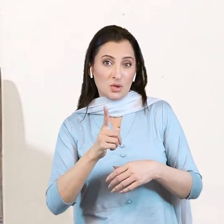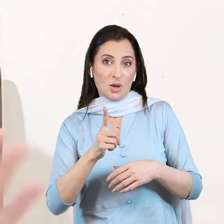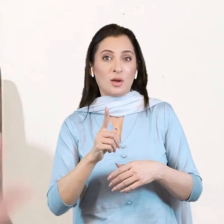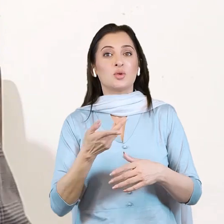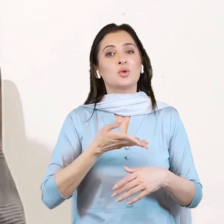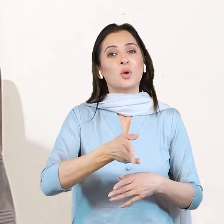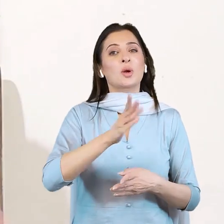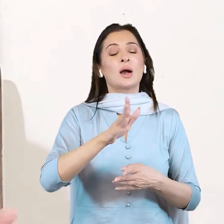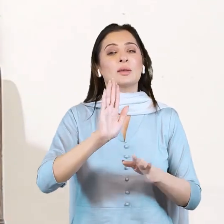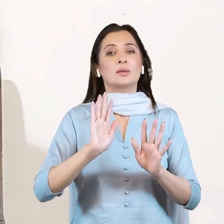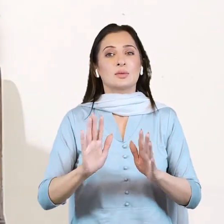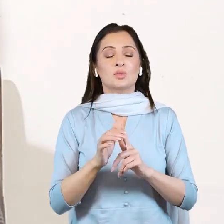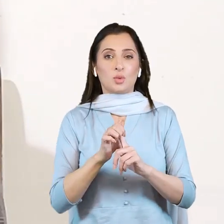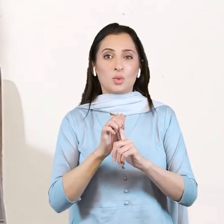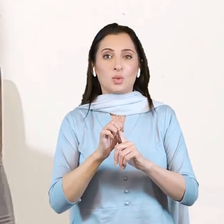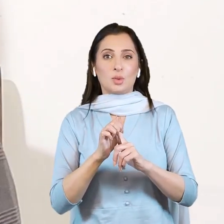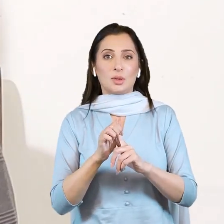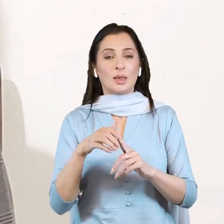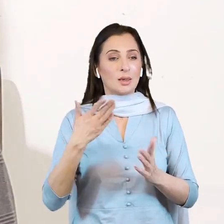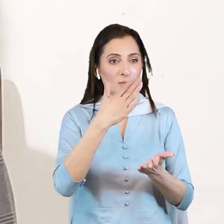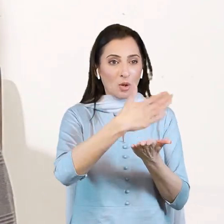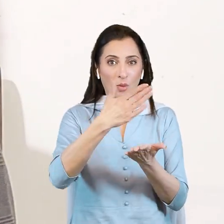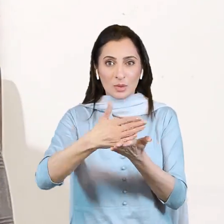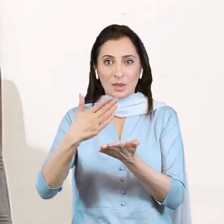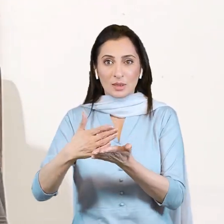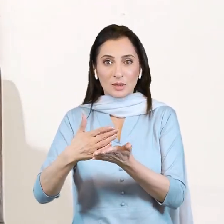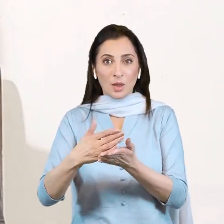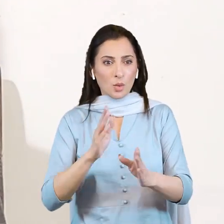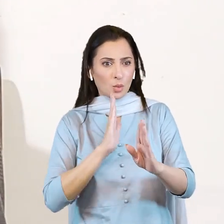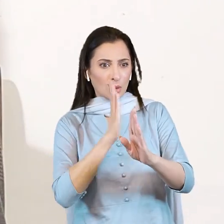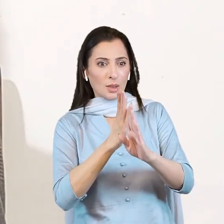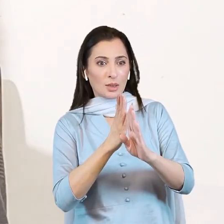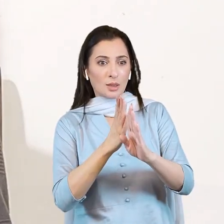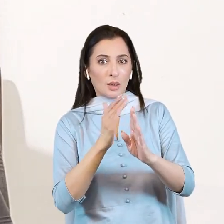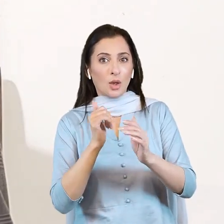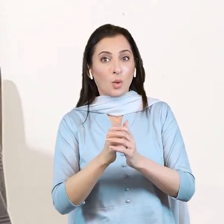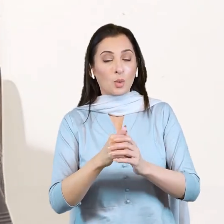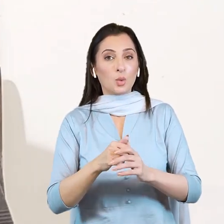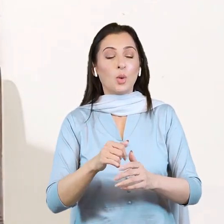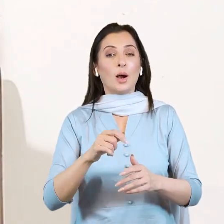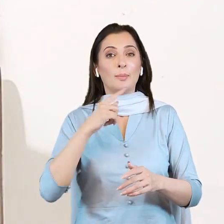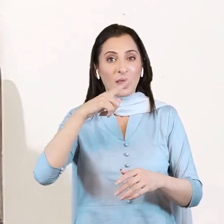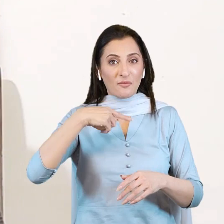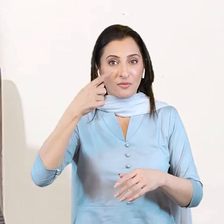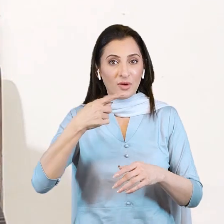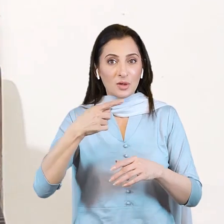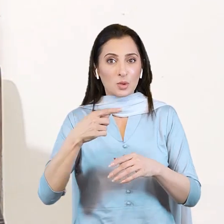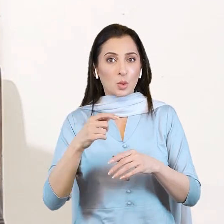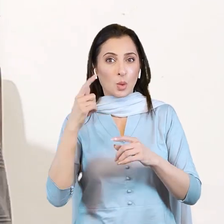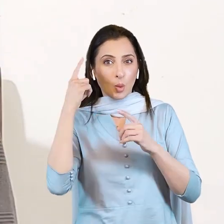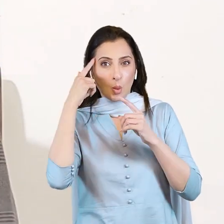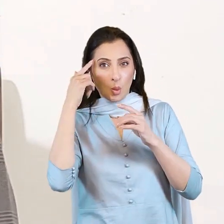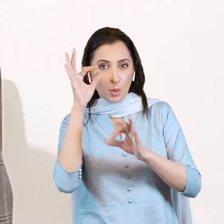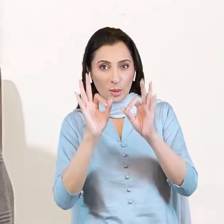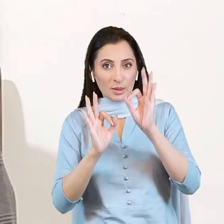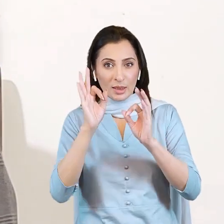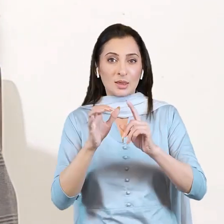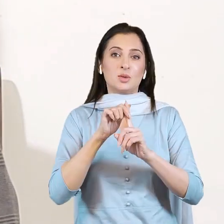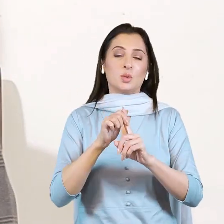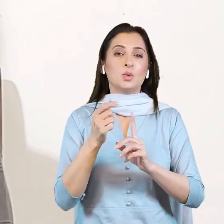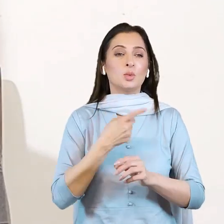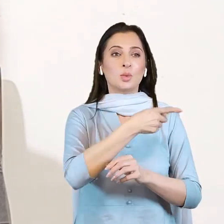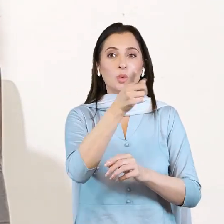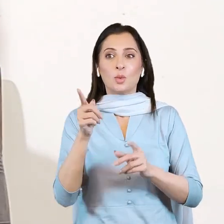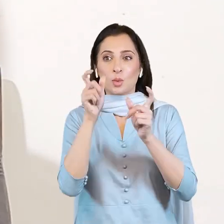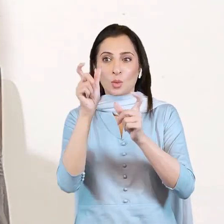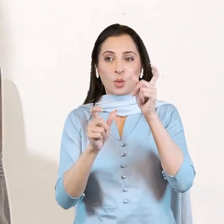They leave their audience speechless. At 10 years old, when I could barely speak to a stranger, my parents